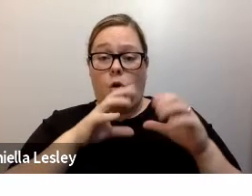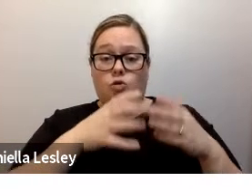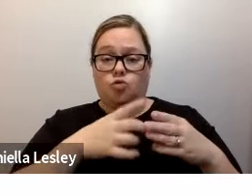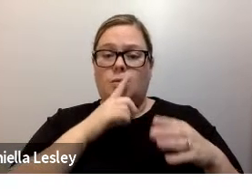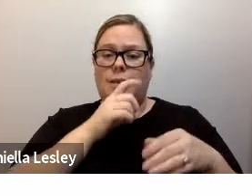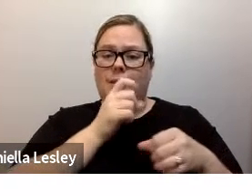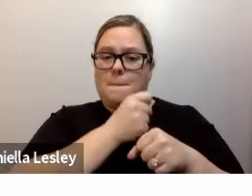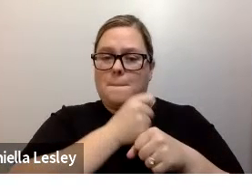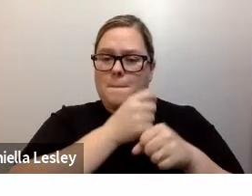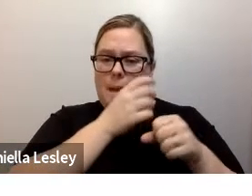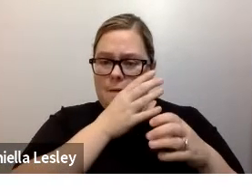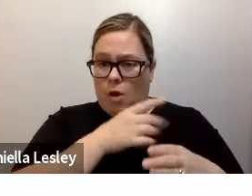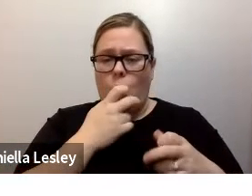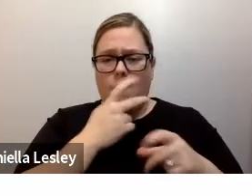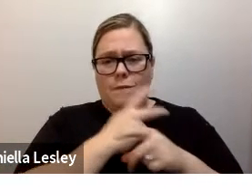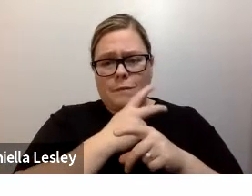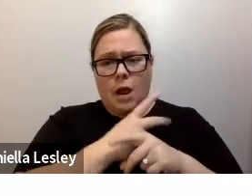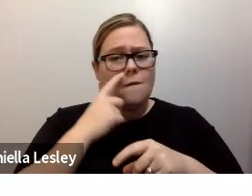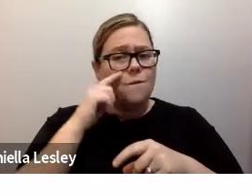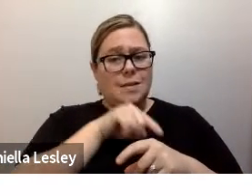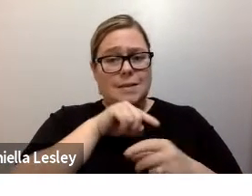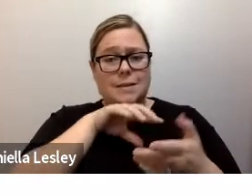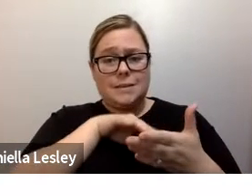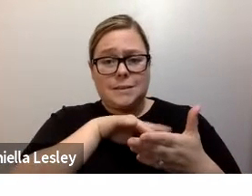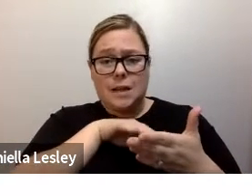what we wanted to find out in the aim of this study is